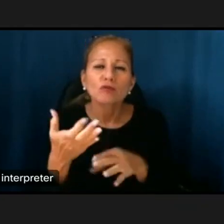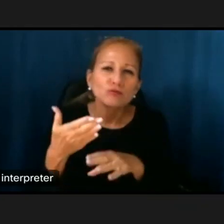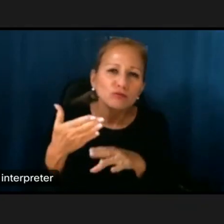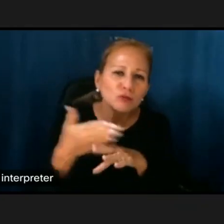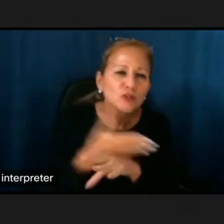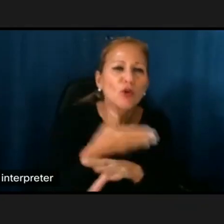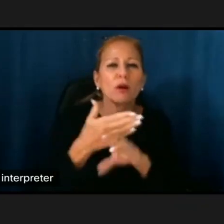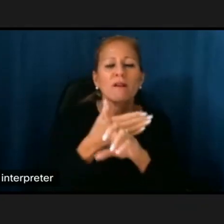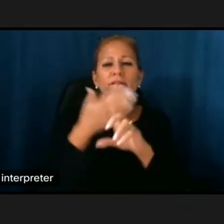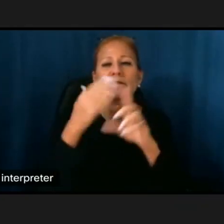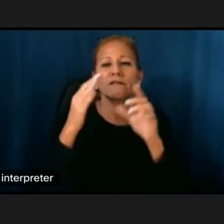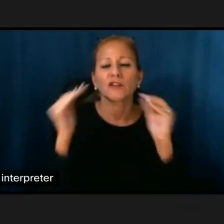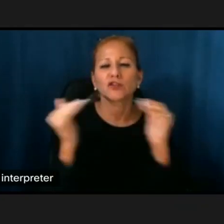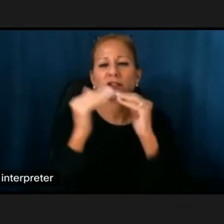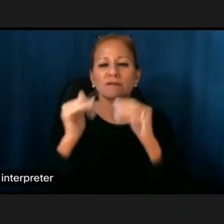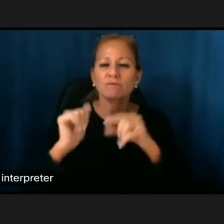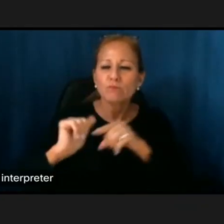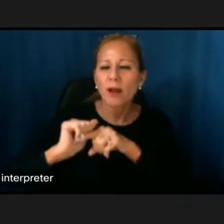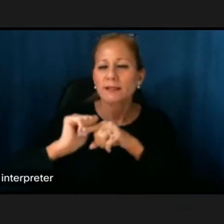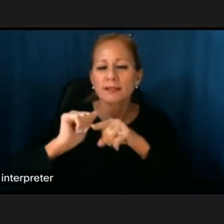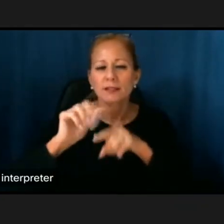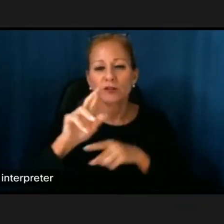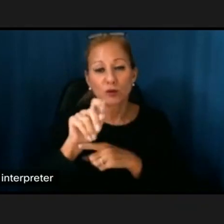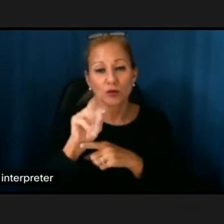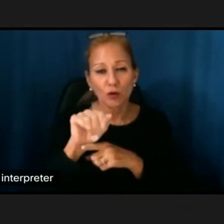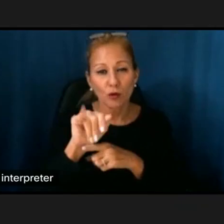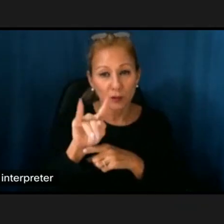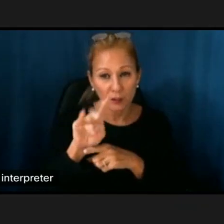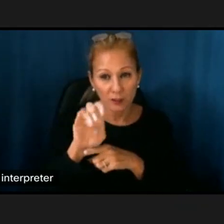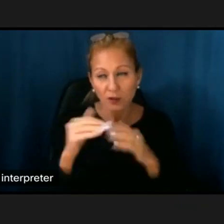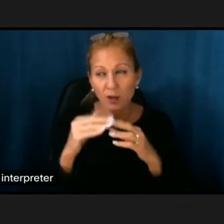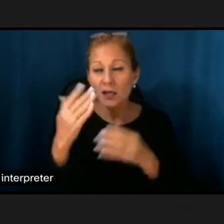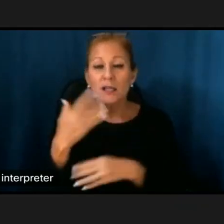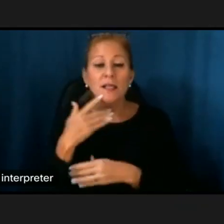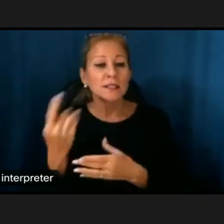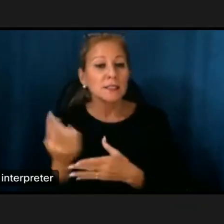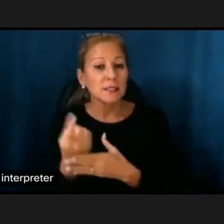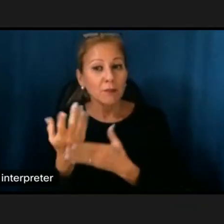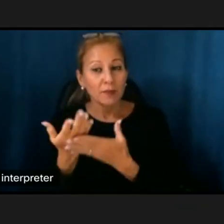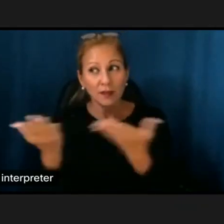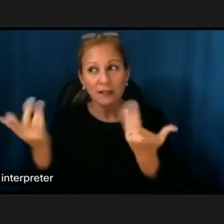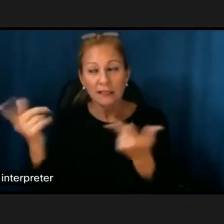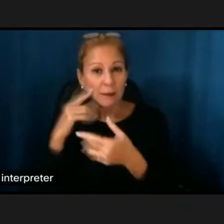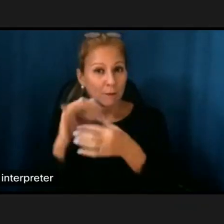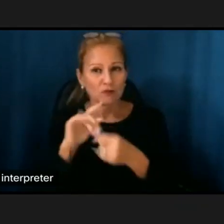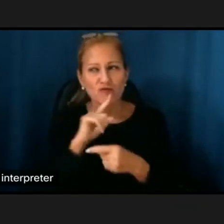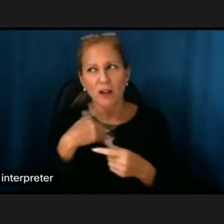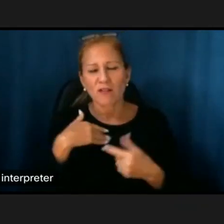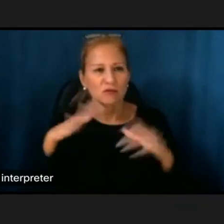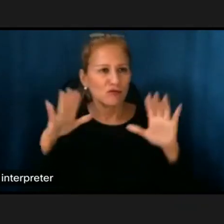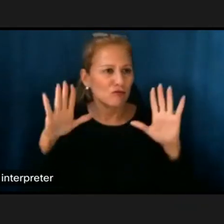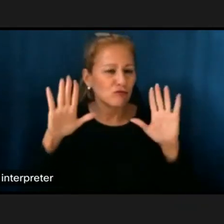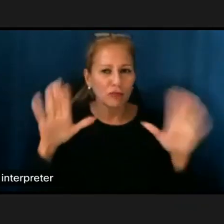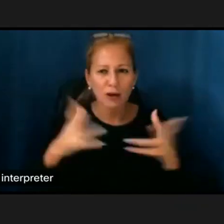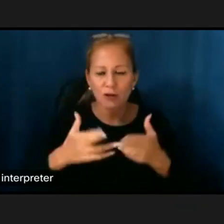justice for practices. And so something that I'll mention is that there are some really great restorative